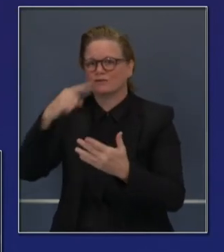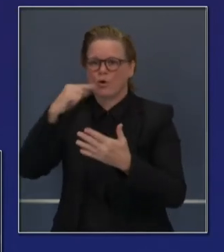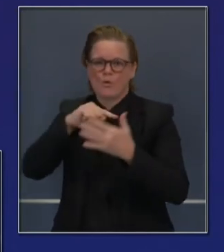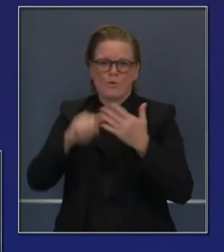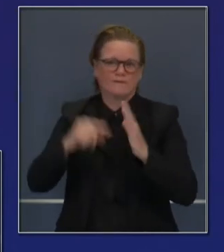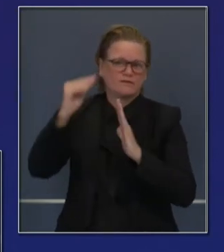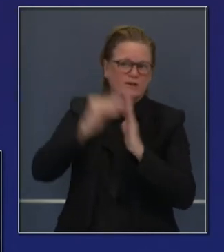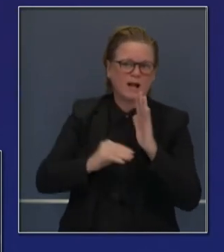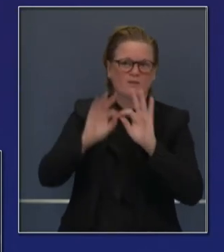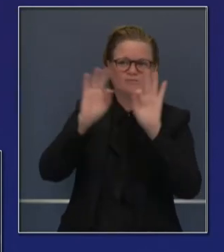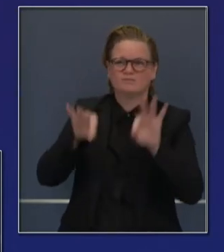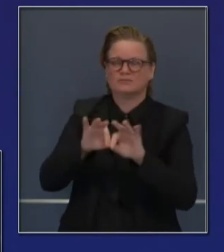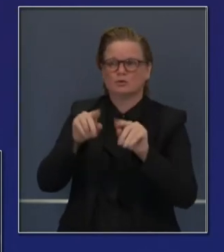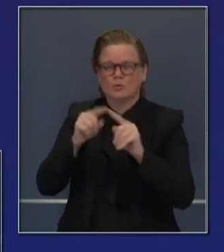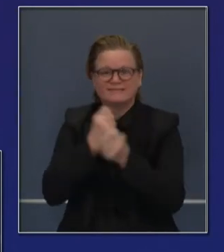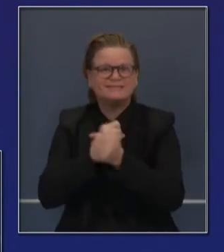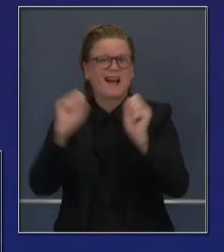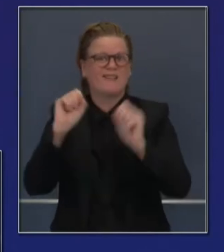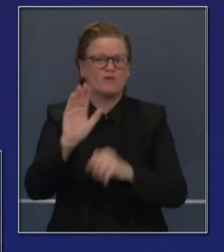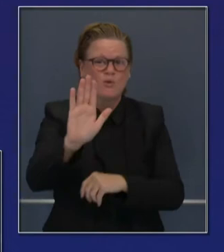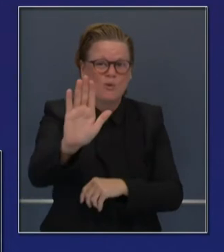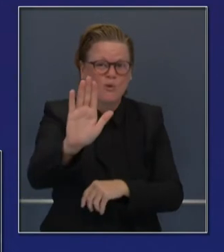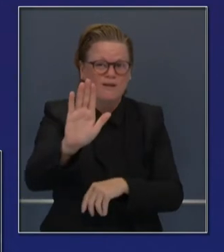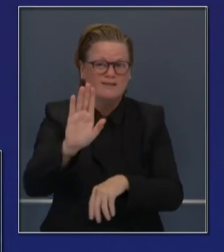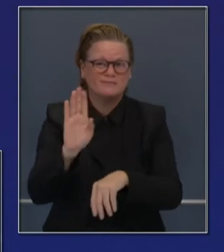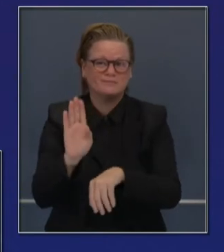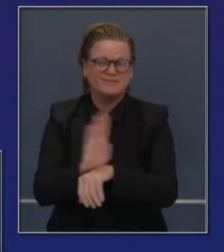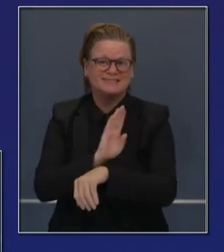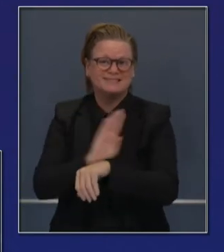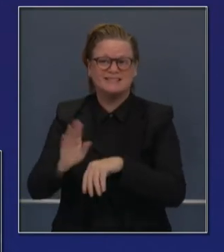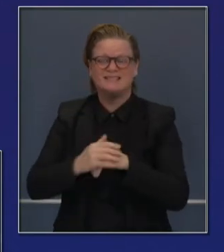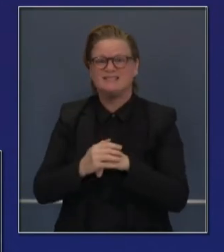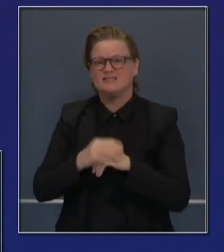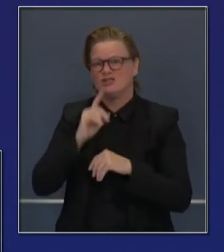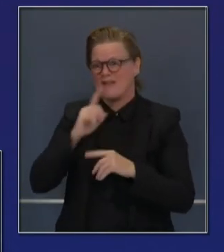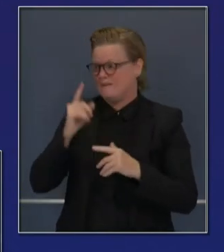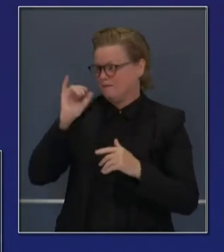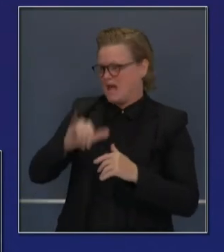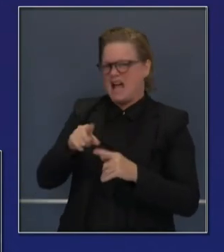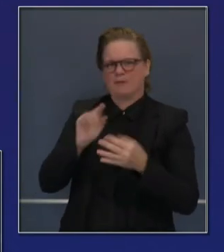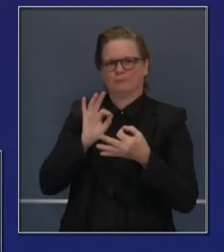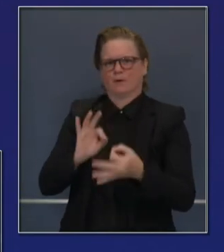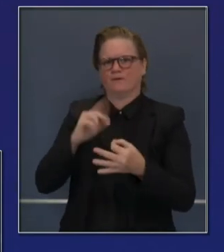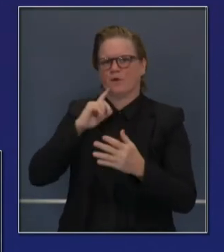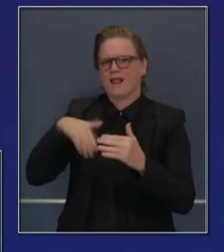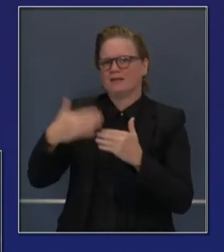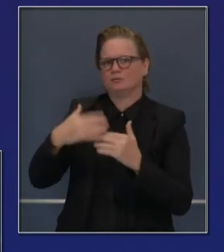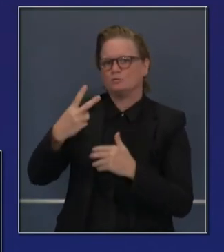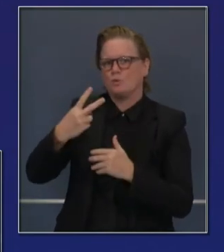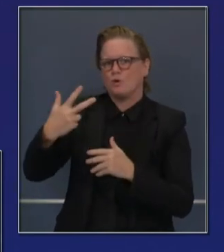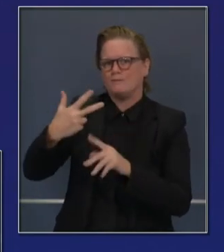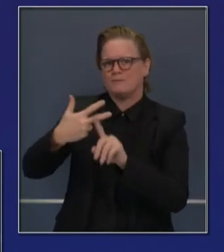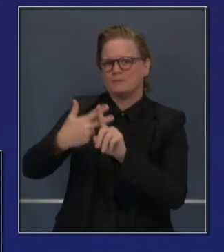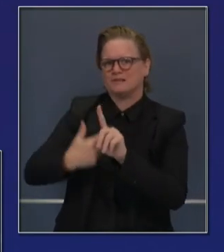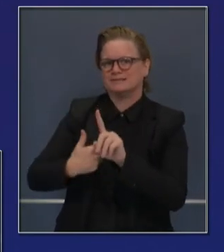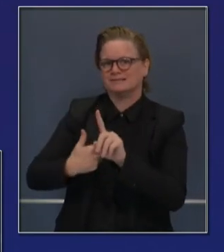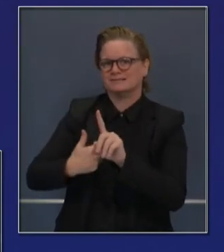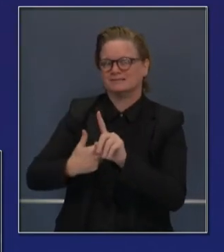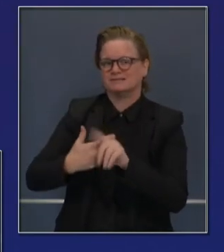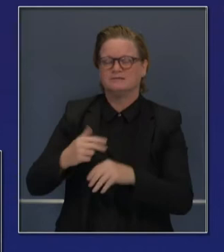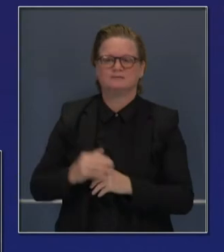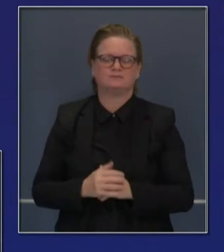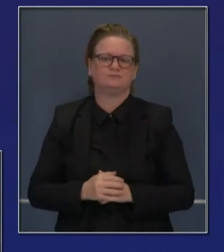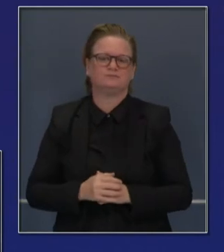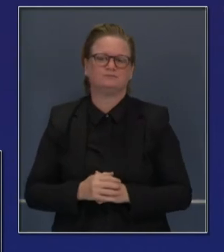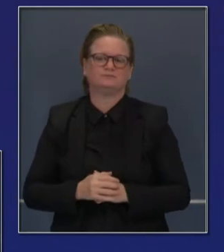during the next 6 to 8 to 10 weeks as we work through the most challenging period since the beginning of this